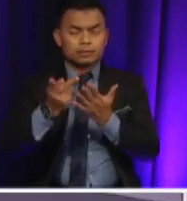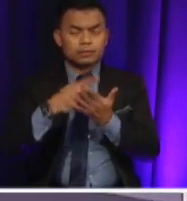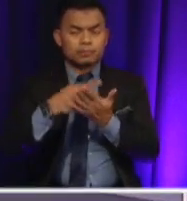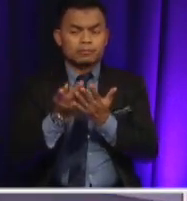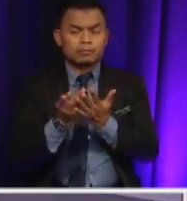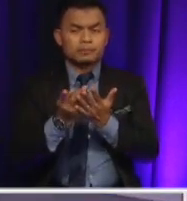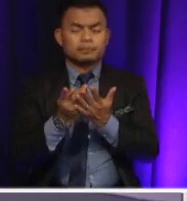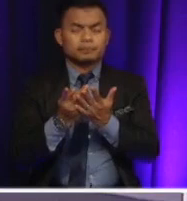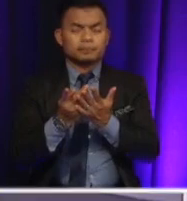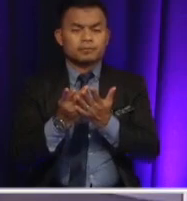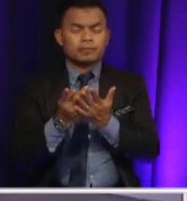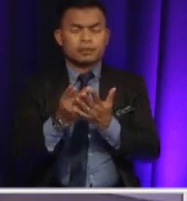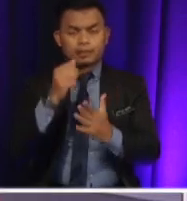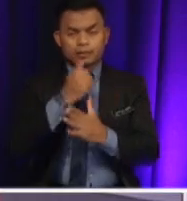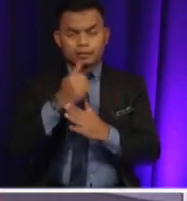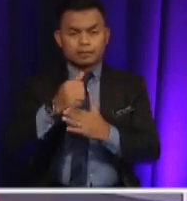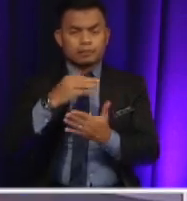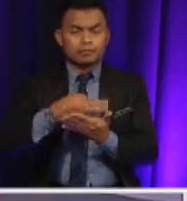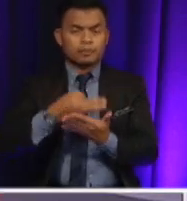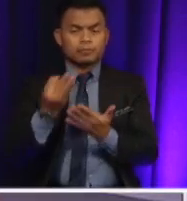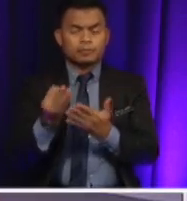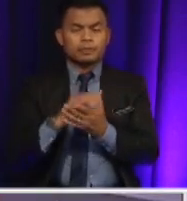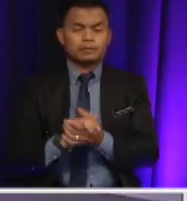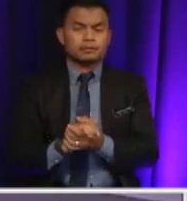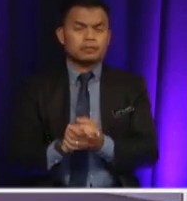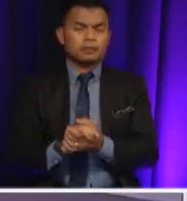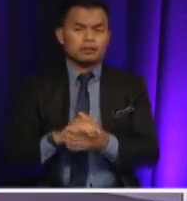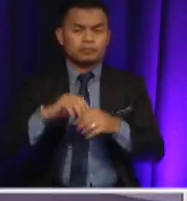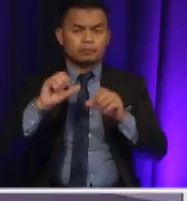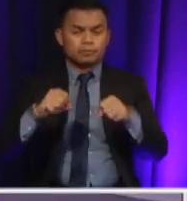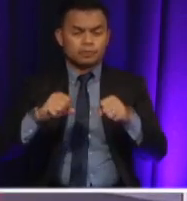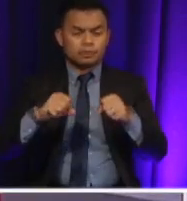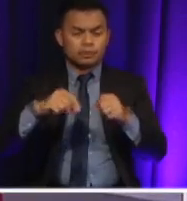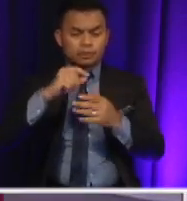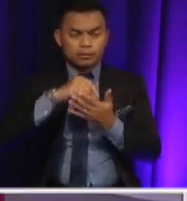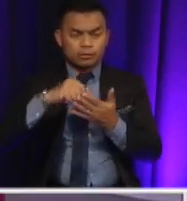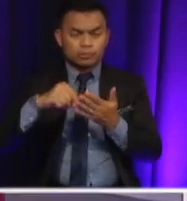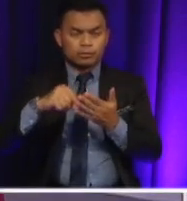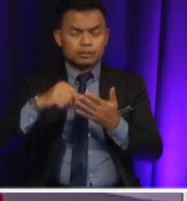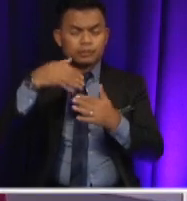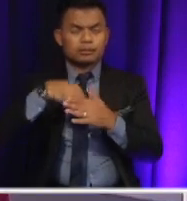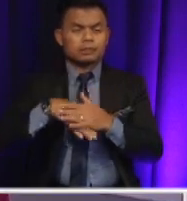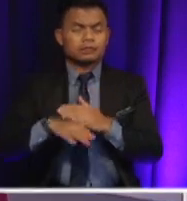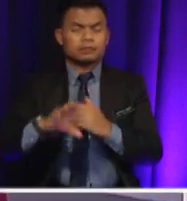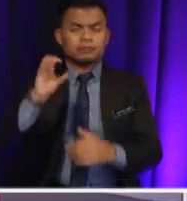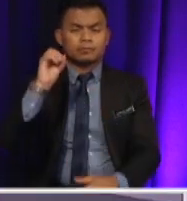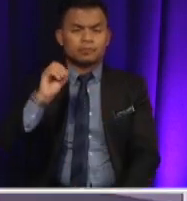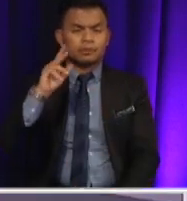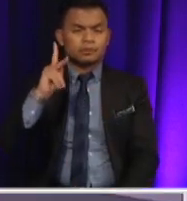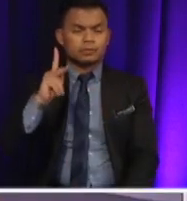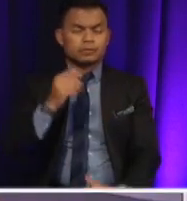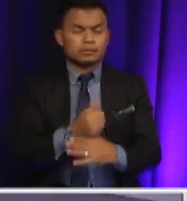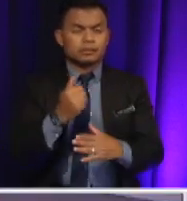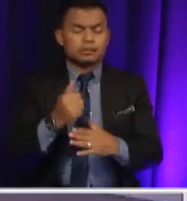format of a poem. Poems are written in, usually it's okay if it's